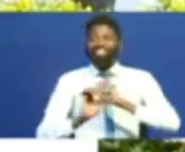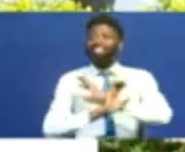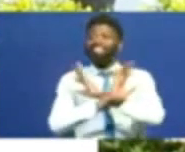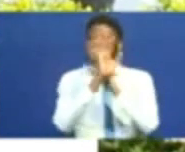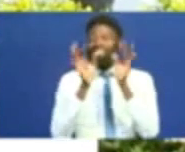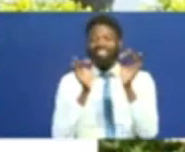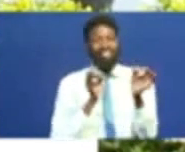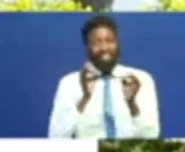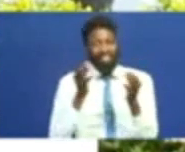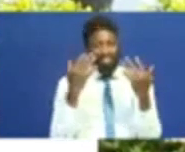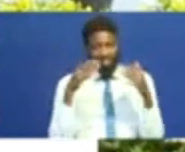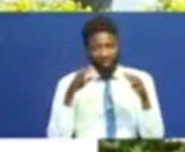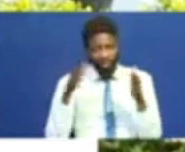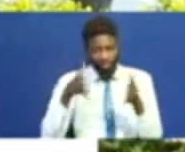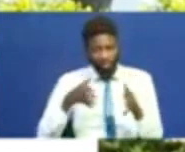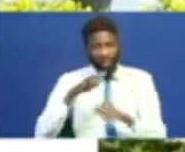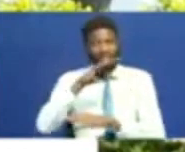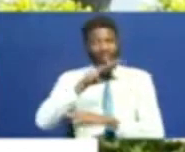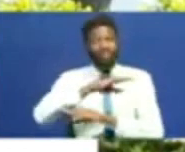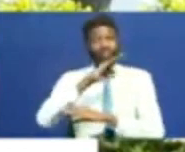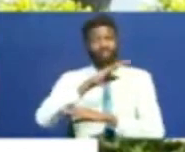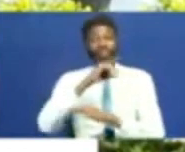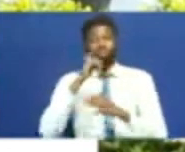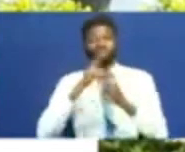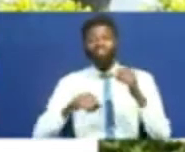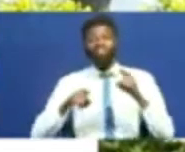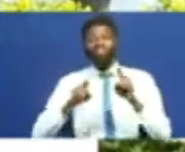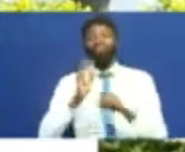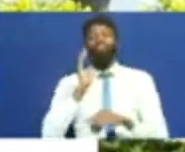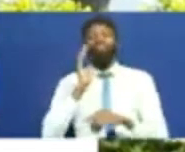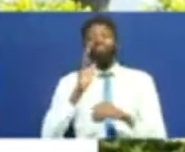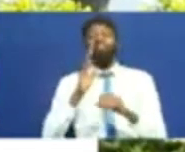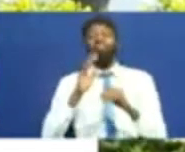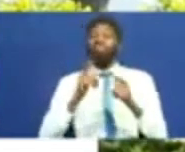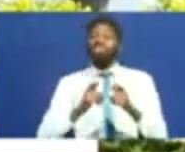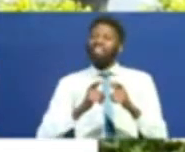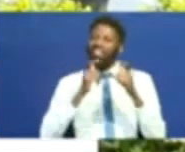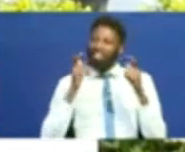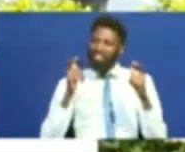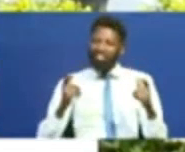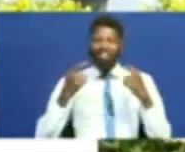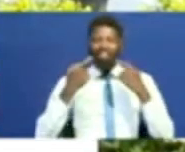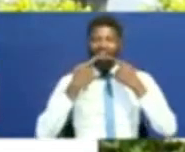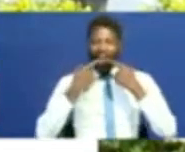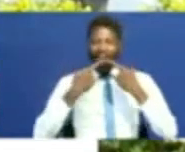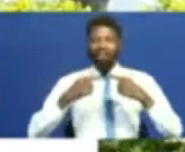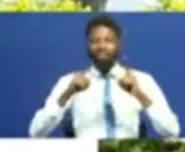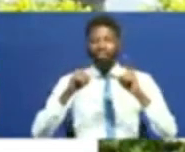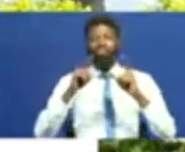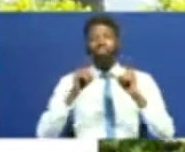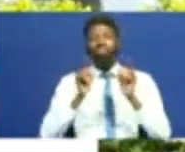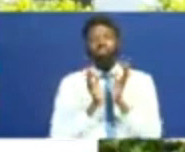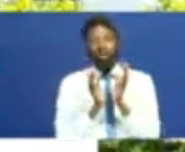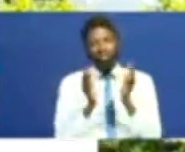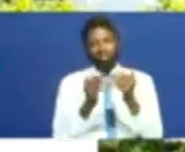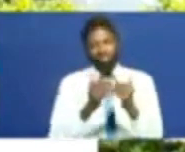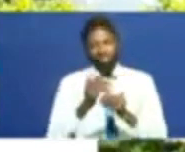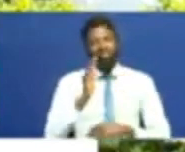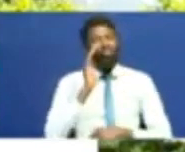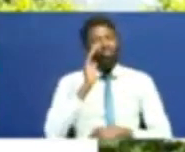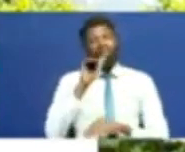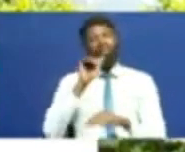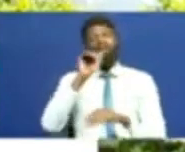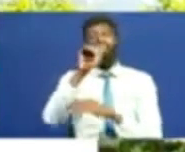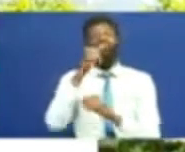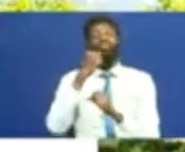this particular afternoon is that they will be having a major announcement and they will be engaging the public in the next course of action